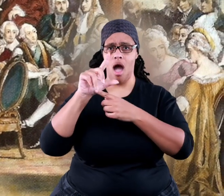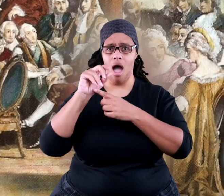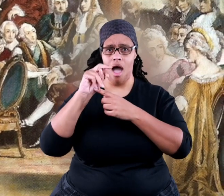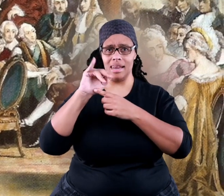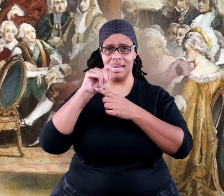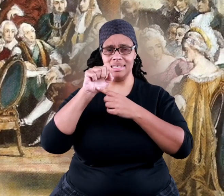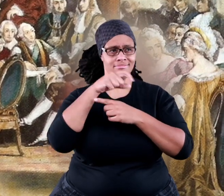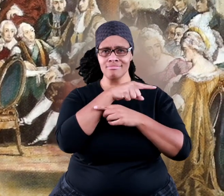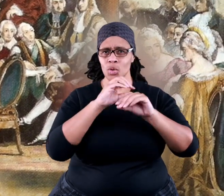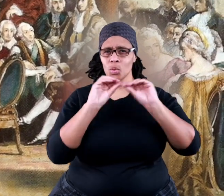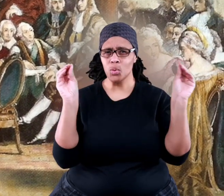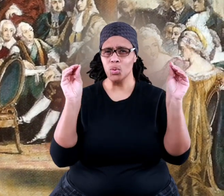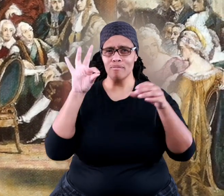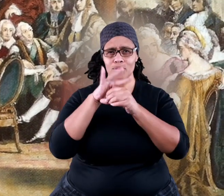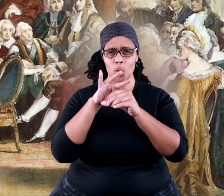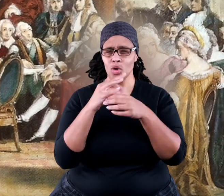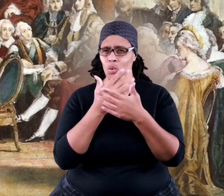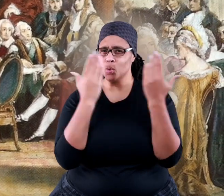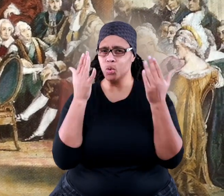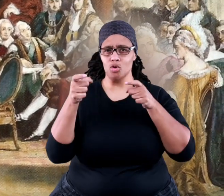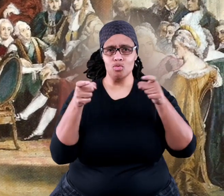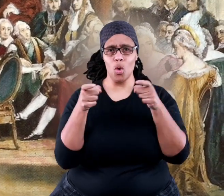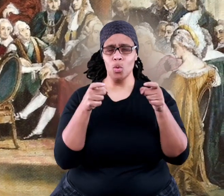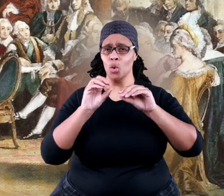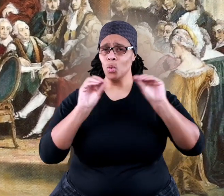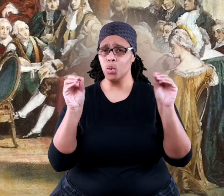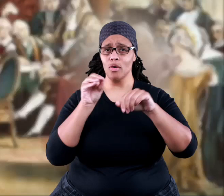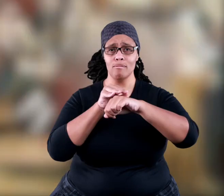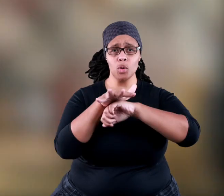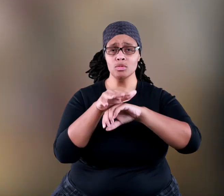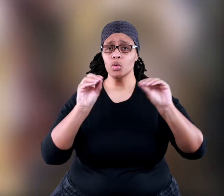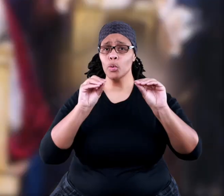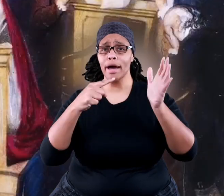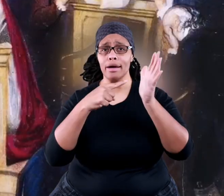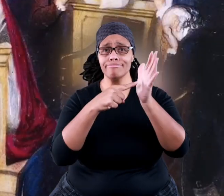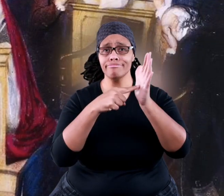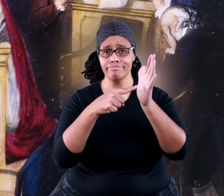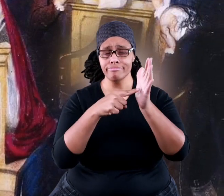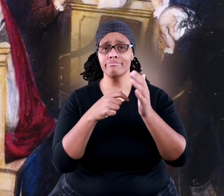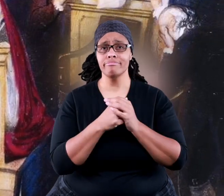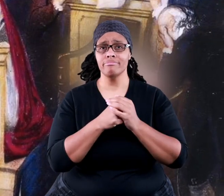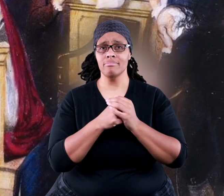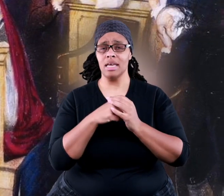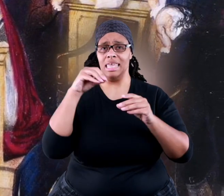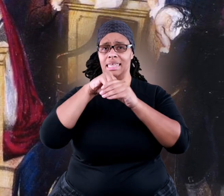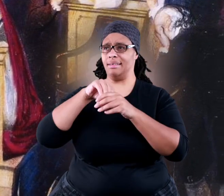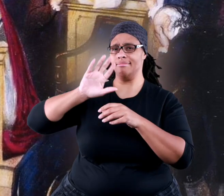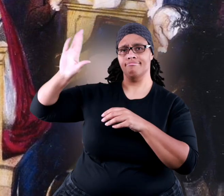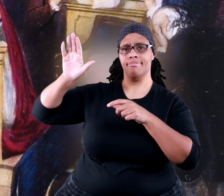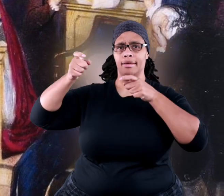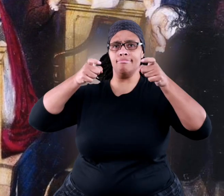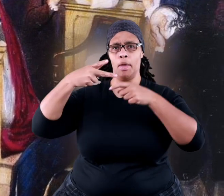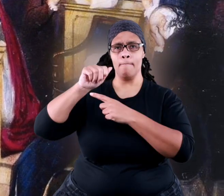these American colonists, and they had no vote, no control, no influence, and no representation